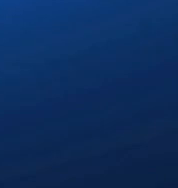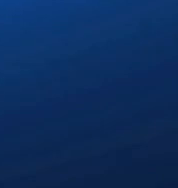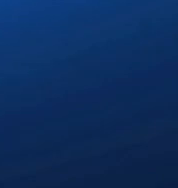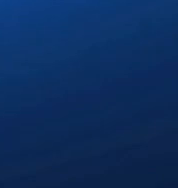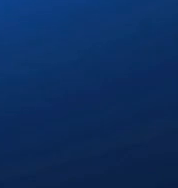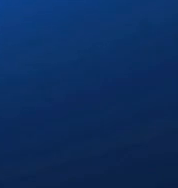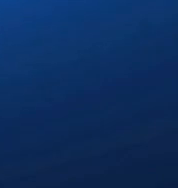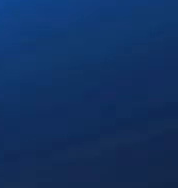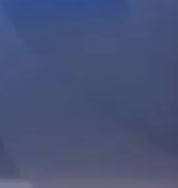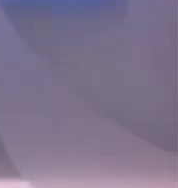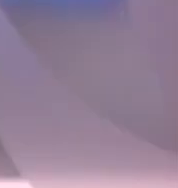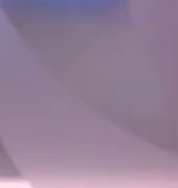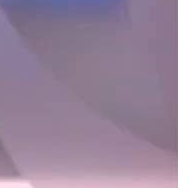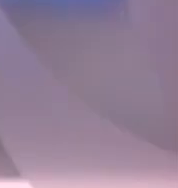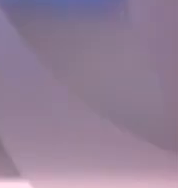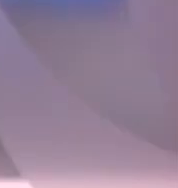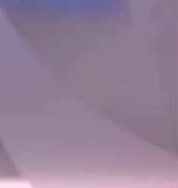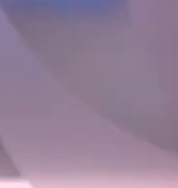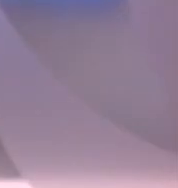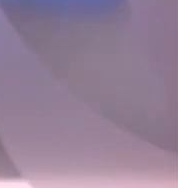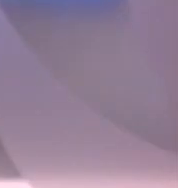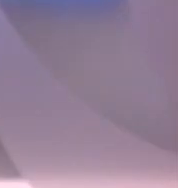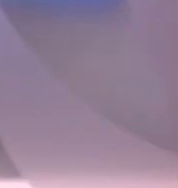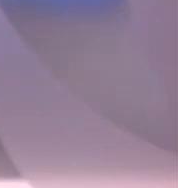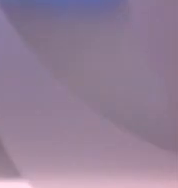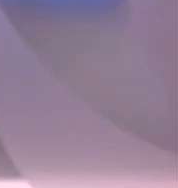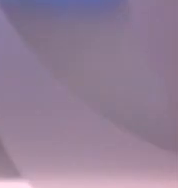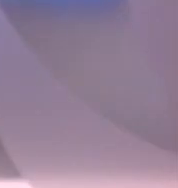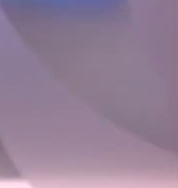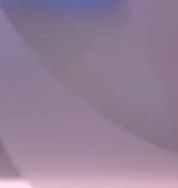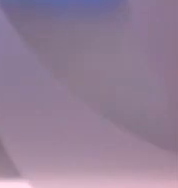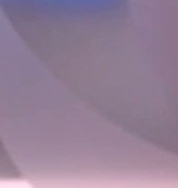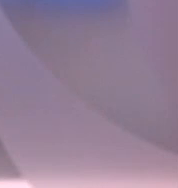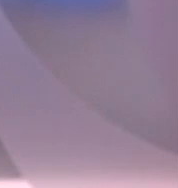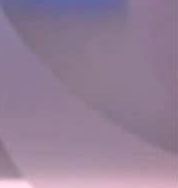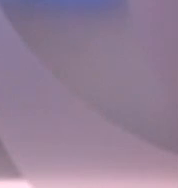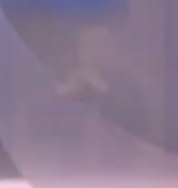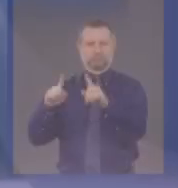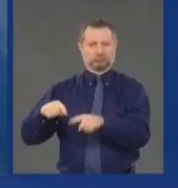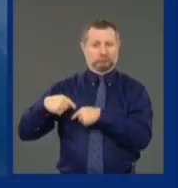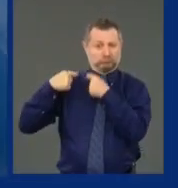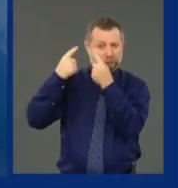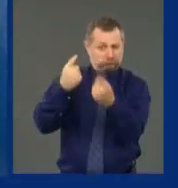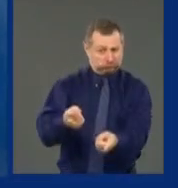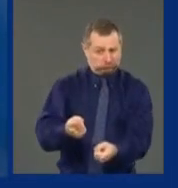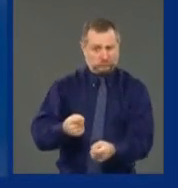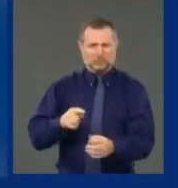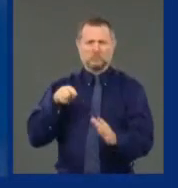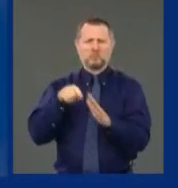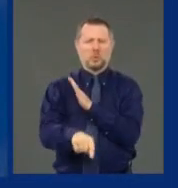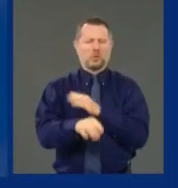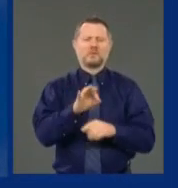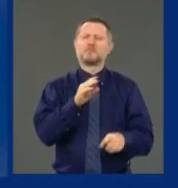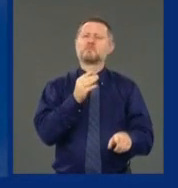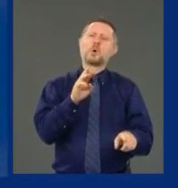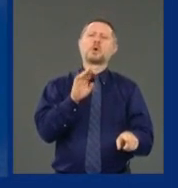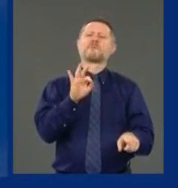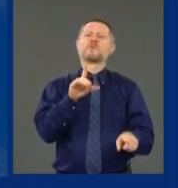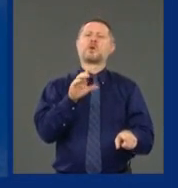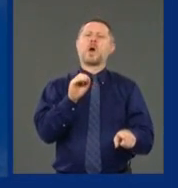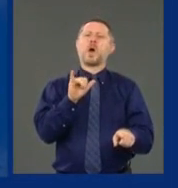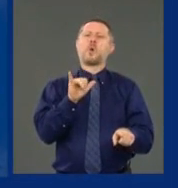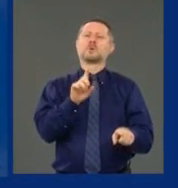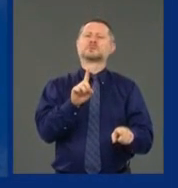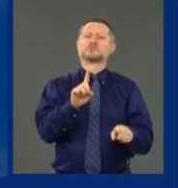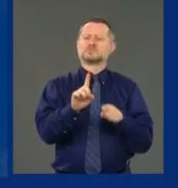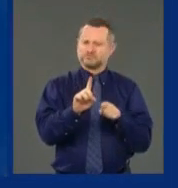This is a special report. Governor Cuomo is giving an update. Let's listen in. Of Mr. Floyd. Today